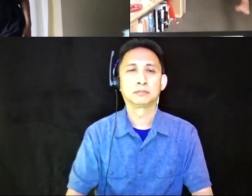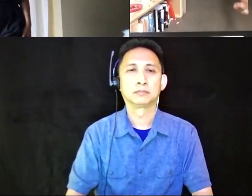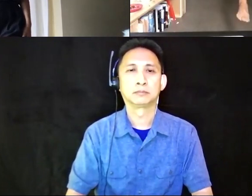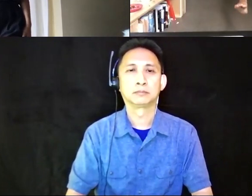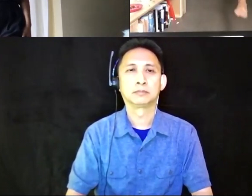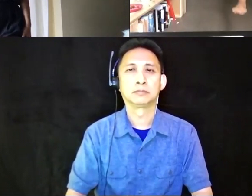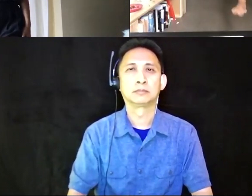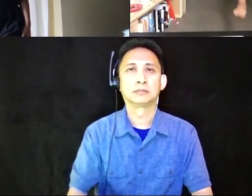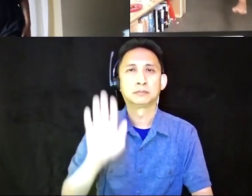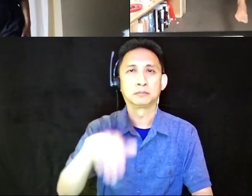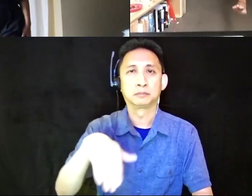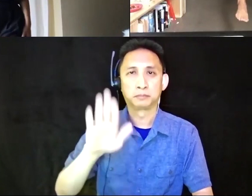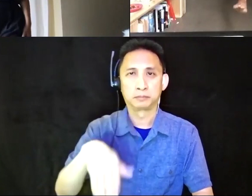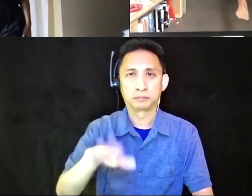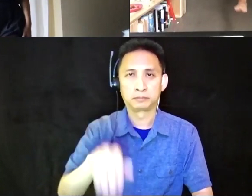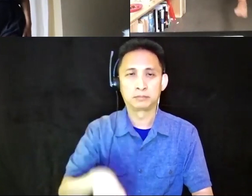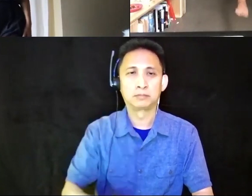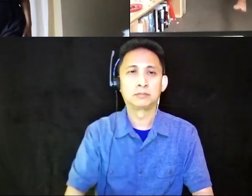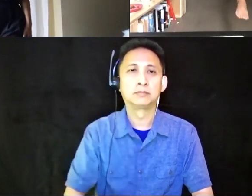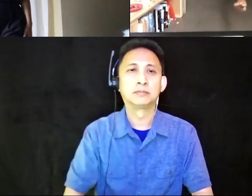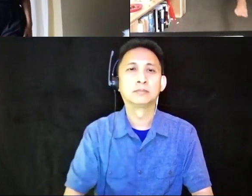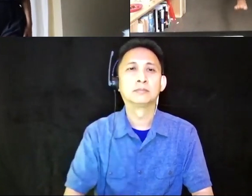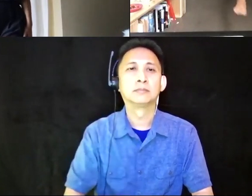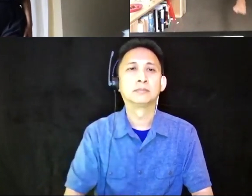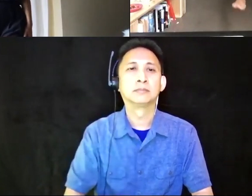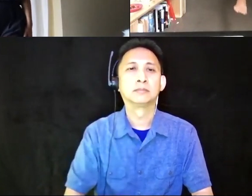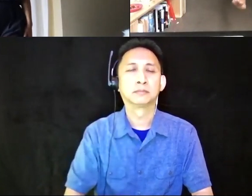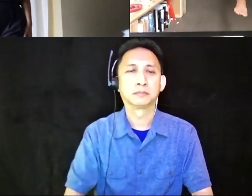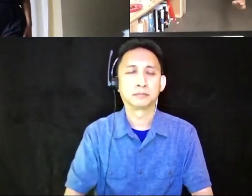Point and flex.